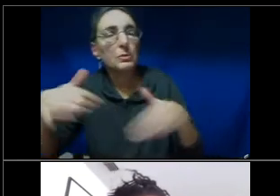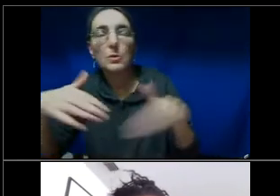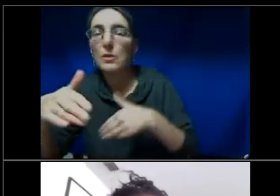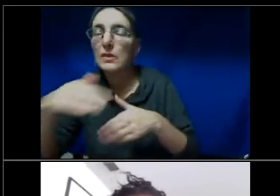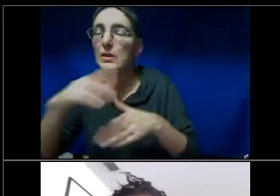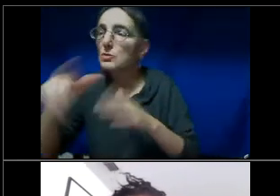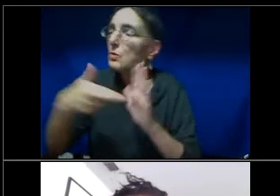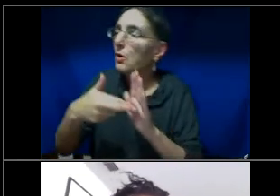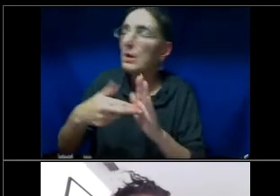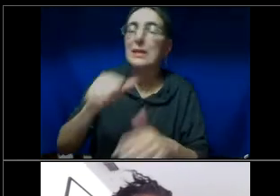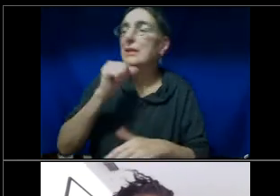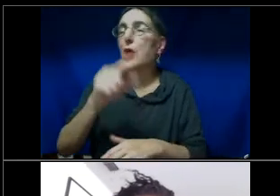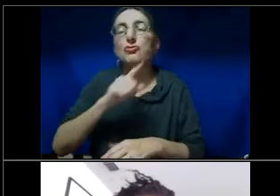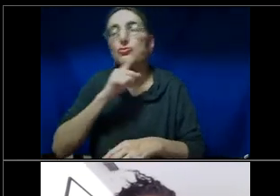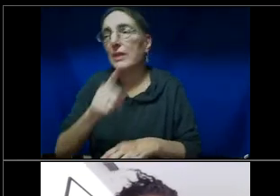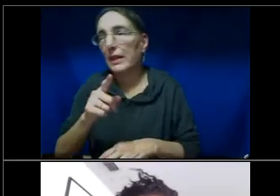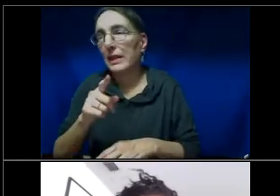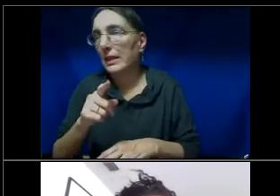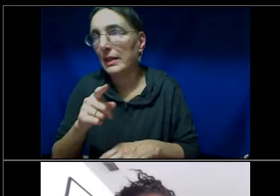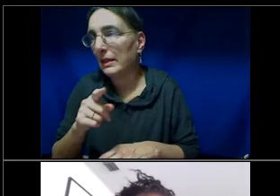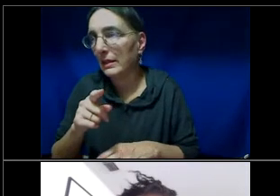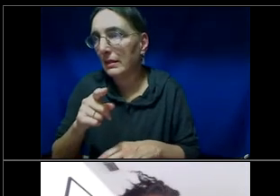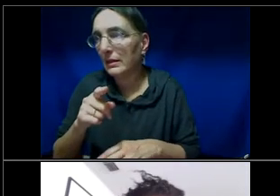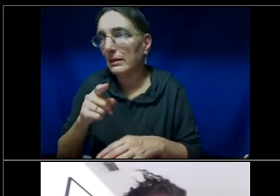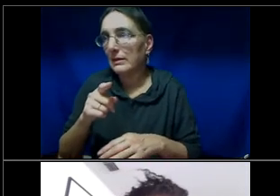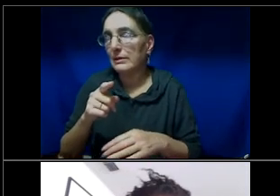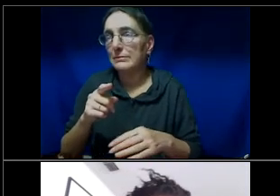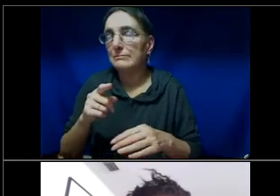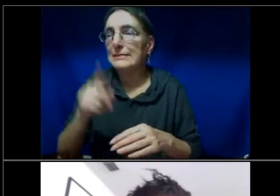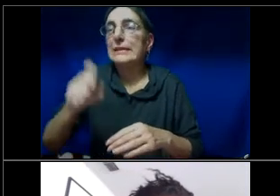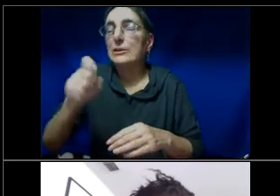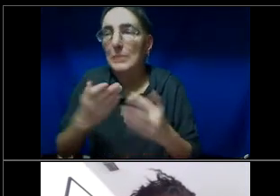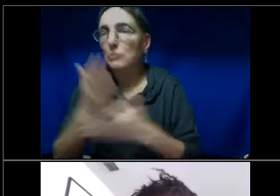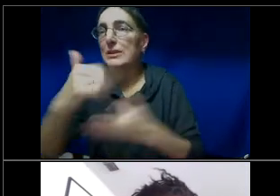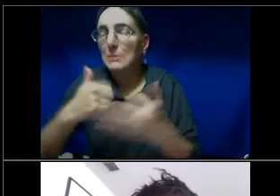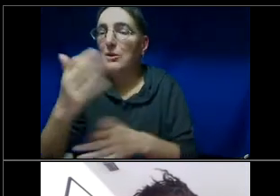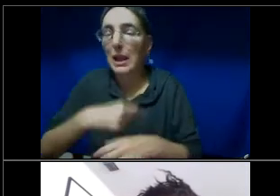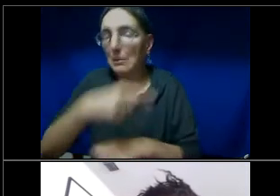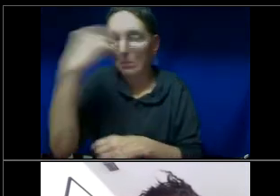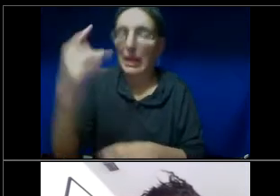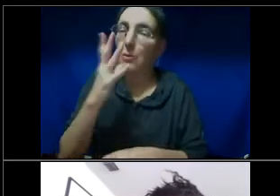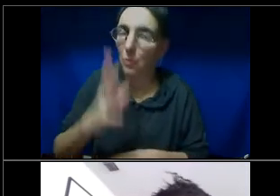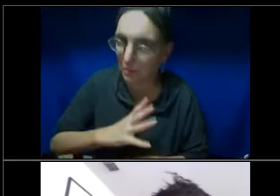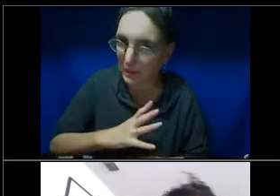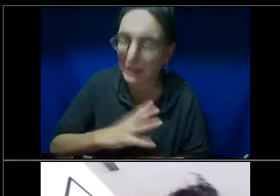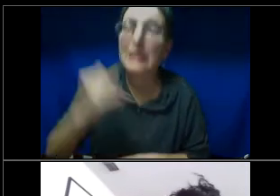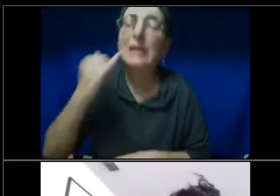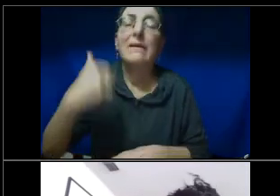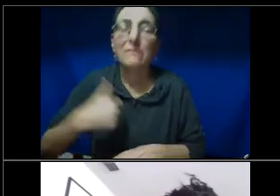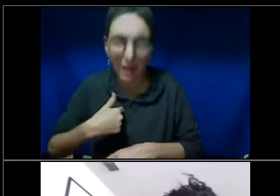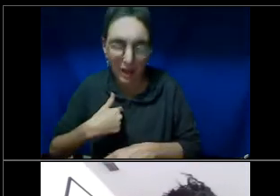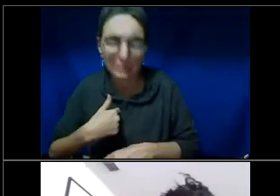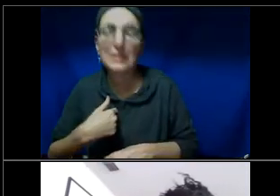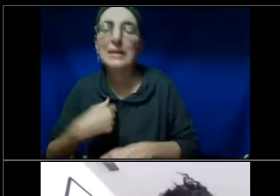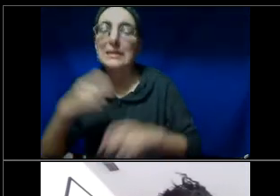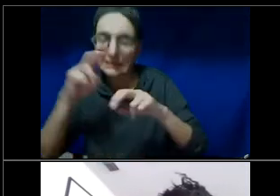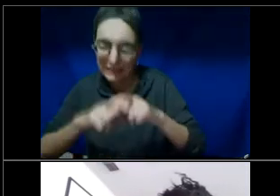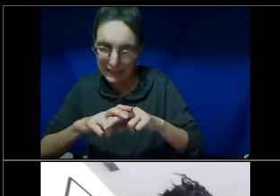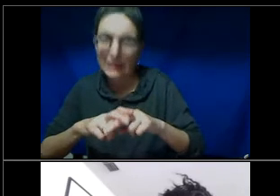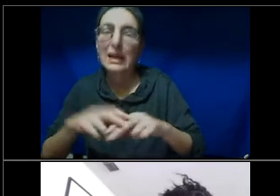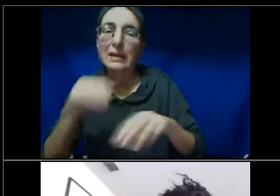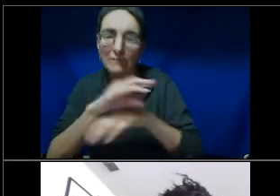through this world as a Black woman. One of the things I notice is when I'm sitting on advisory committees, if I say something and a white male counterpart says the exact